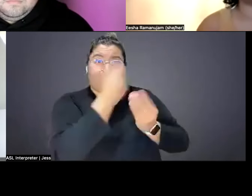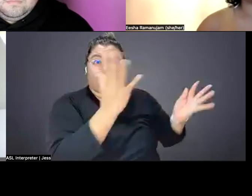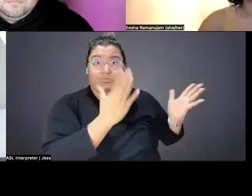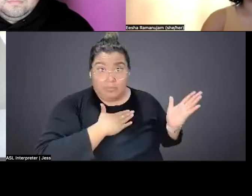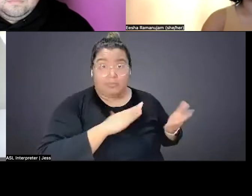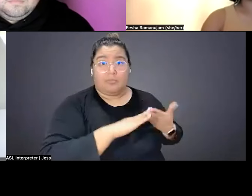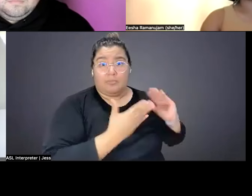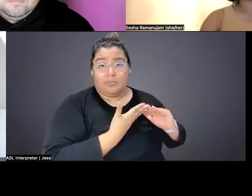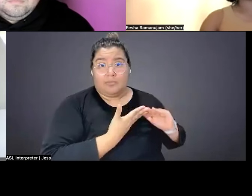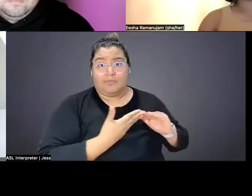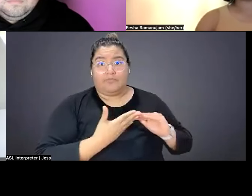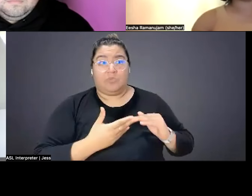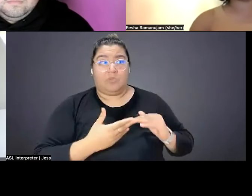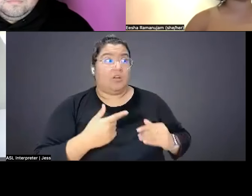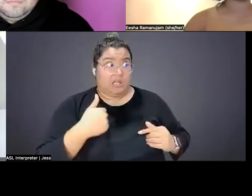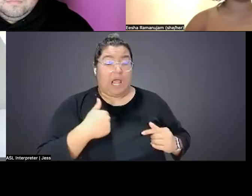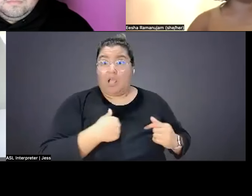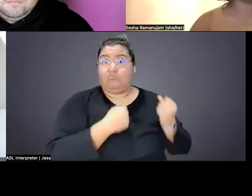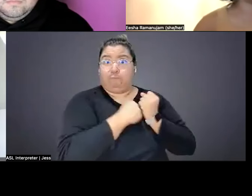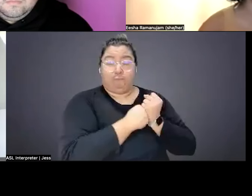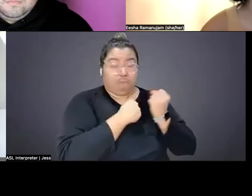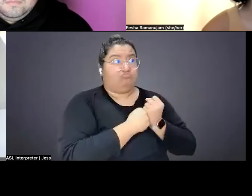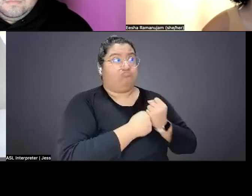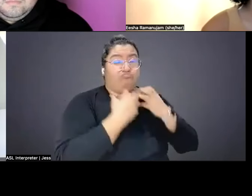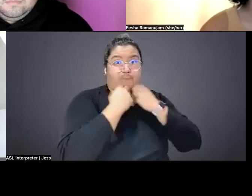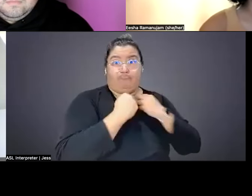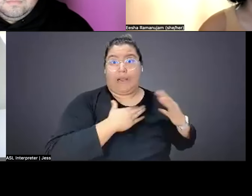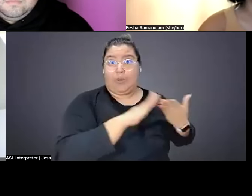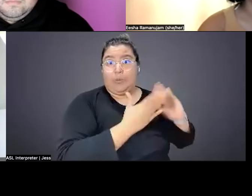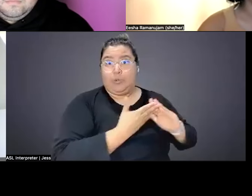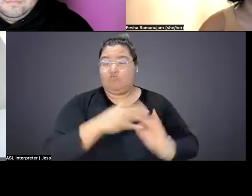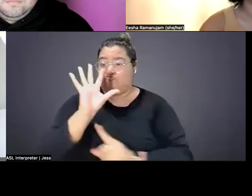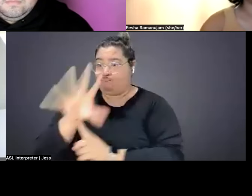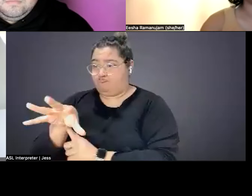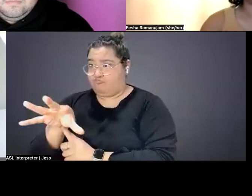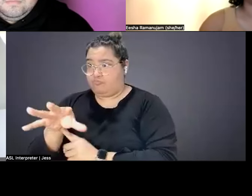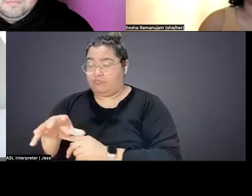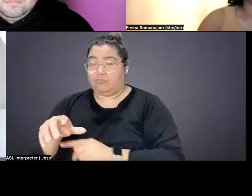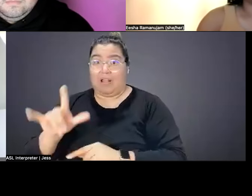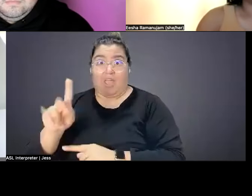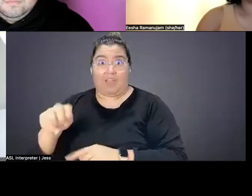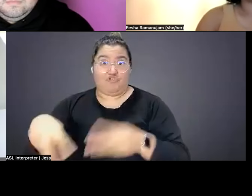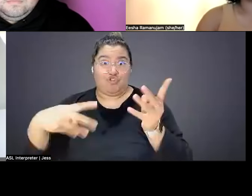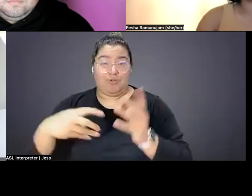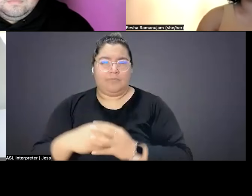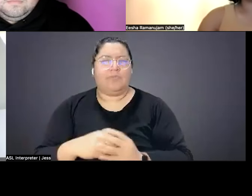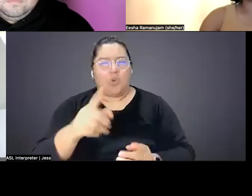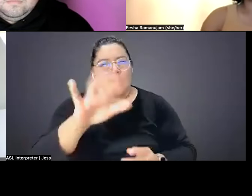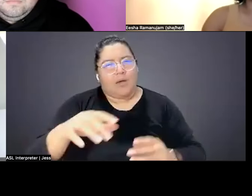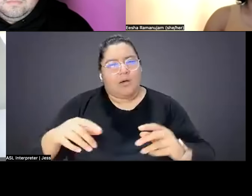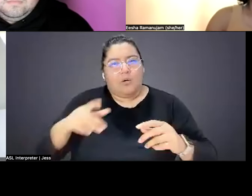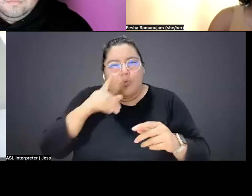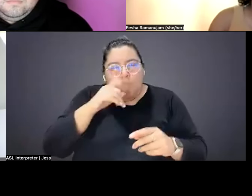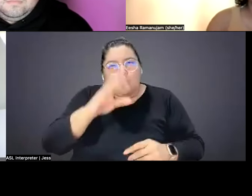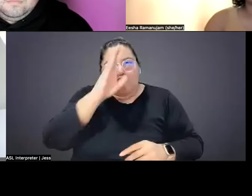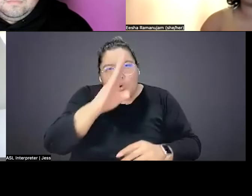our collective best interest. So that's kind of the case for it, where it's really like, who is this directly affecting, and whose best interest does